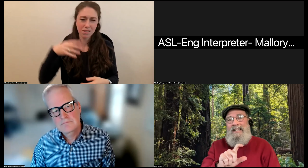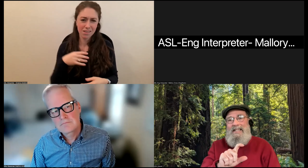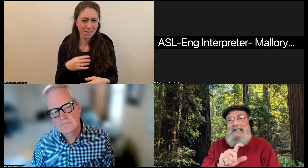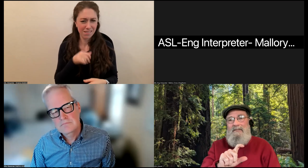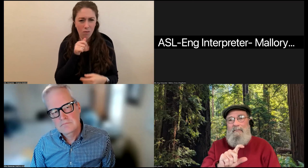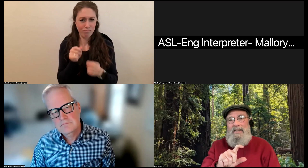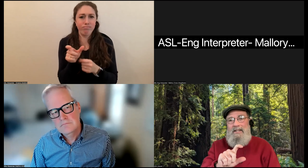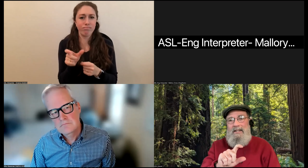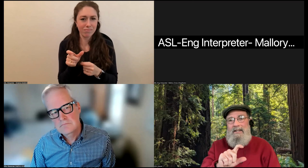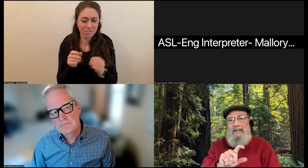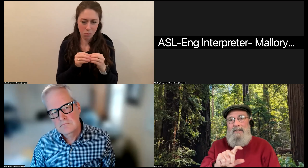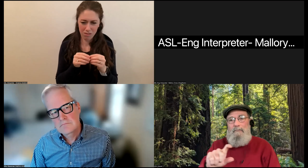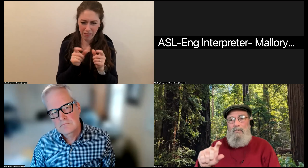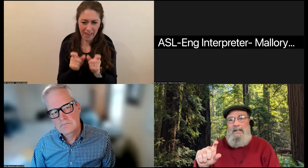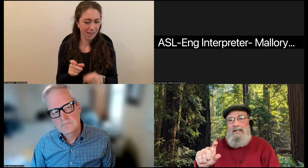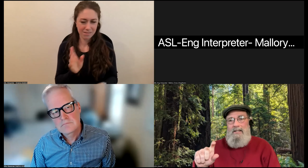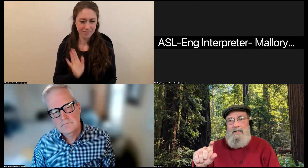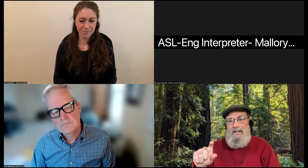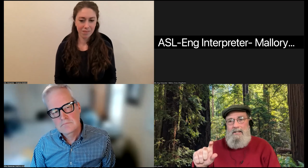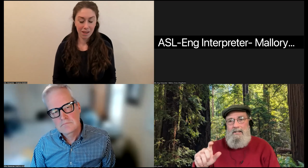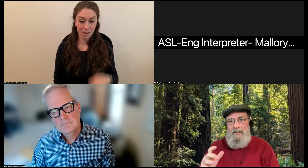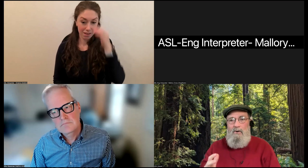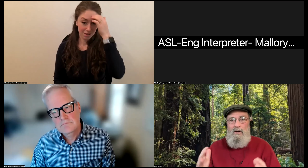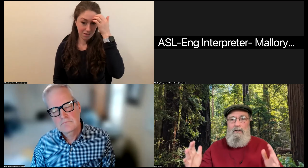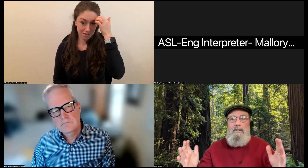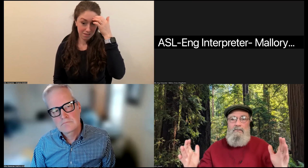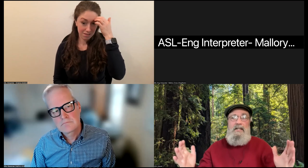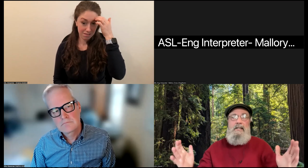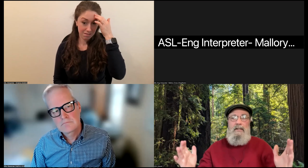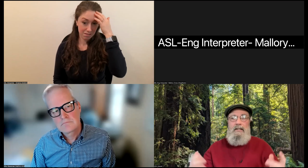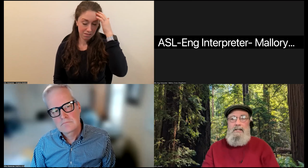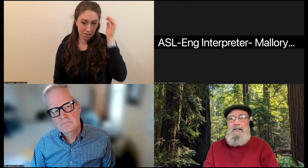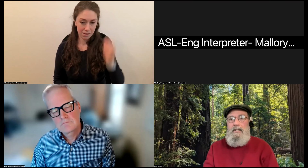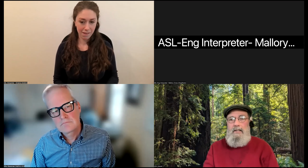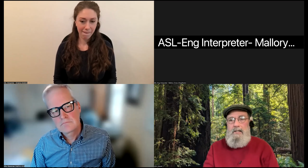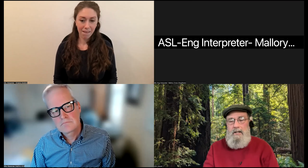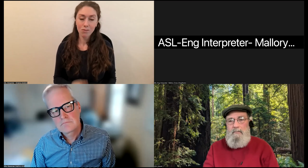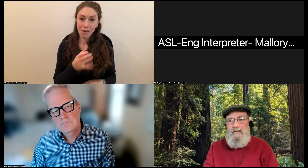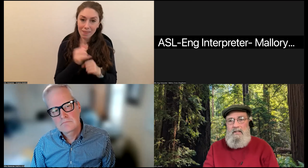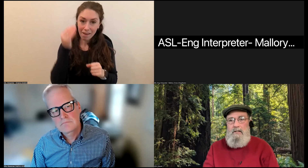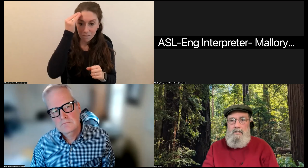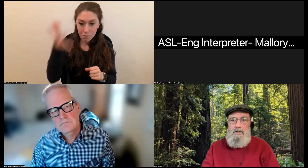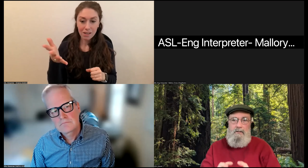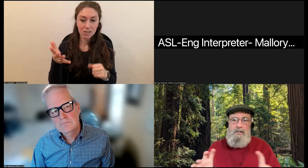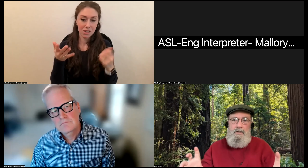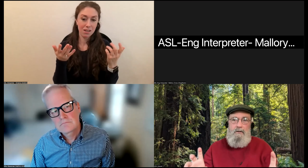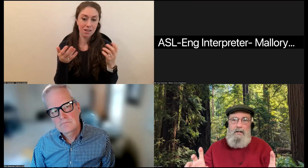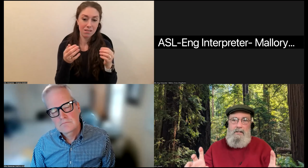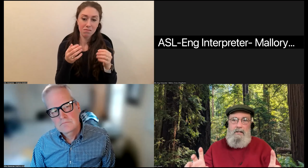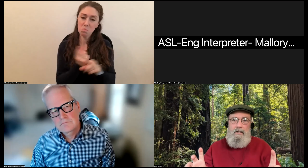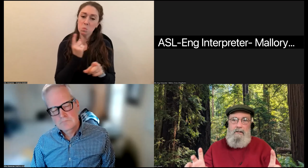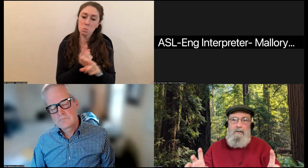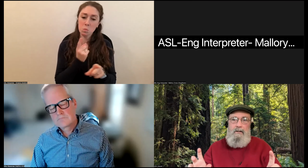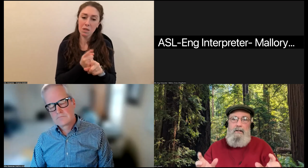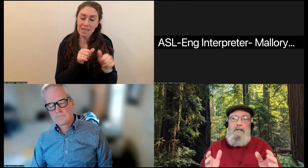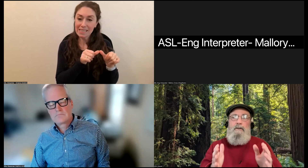Trying to get this information to the point that it's consistent or reasonably consistent, at least in the number of fields, so that you can search across